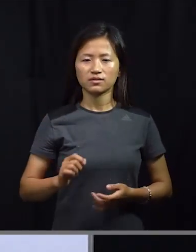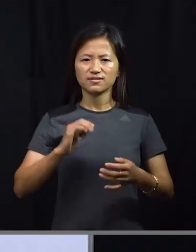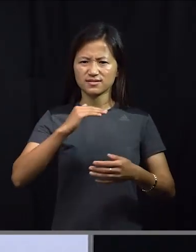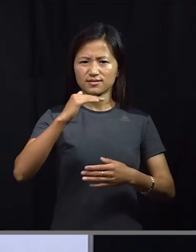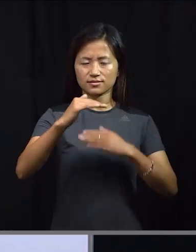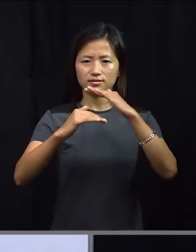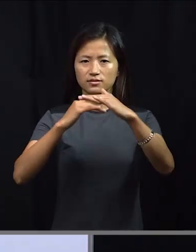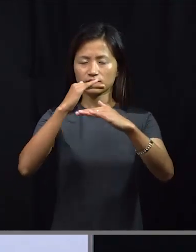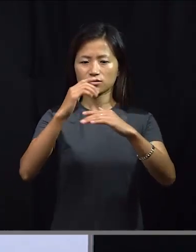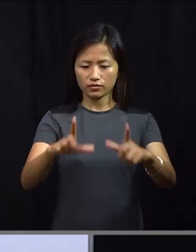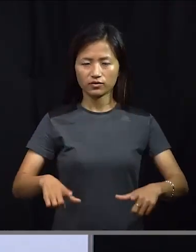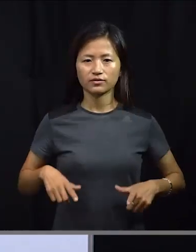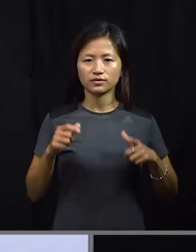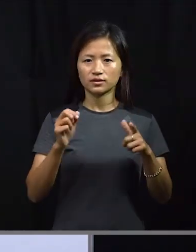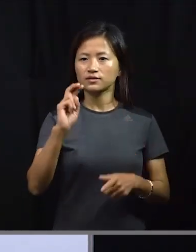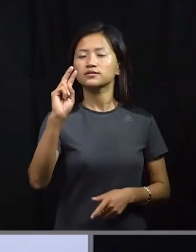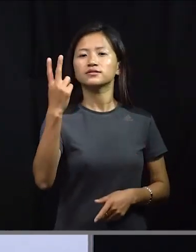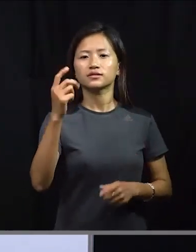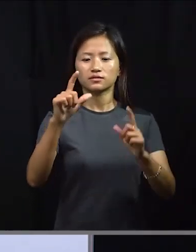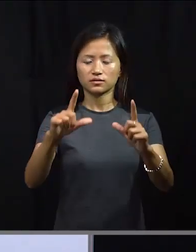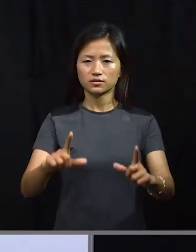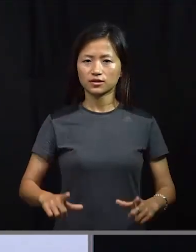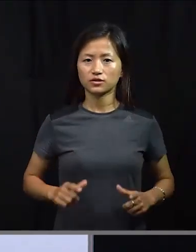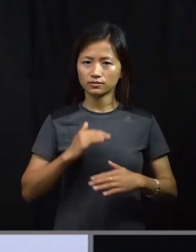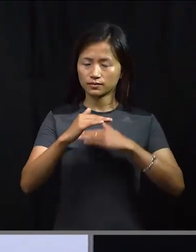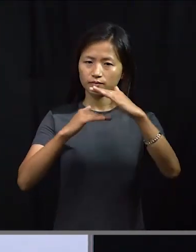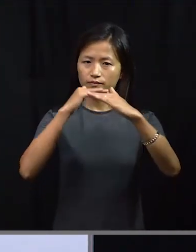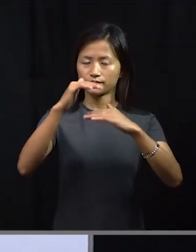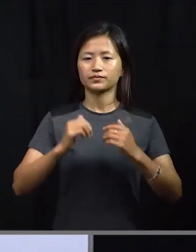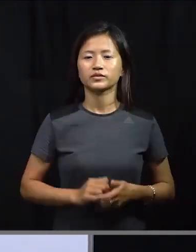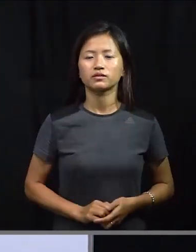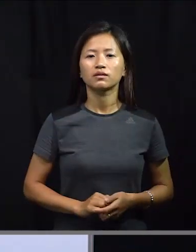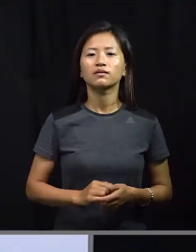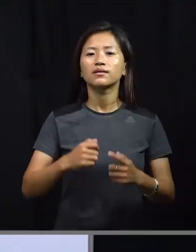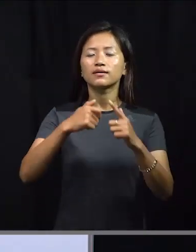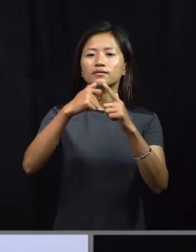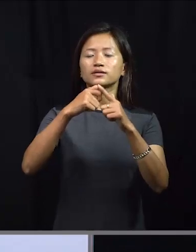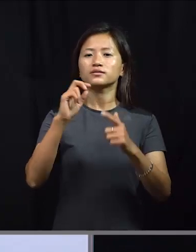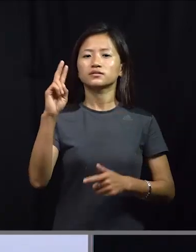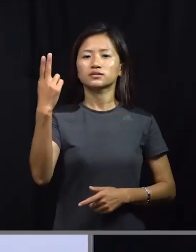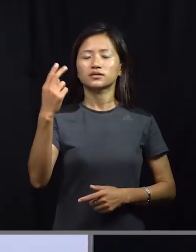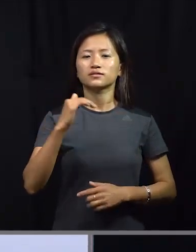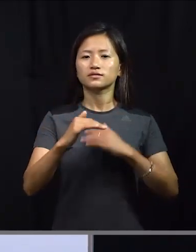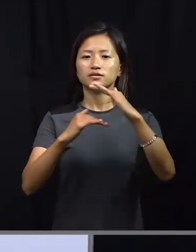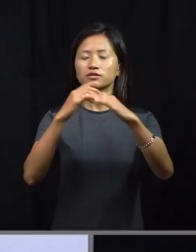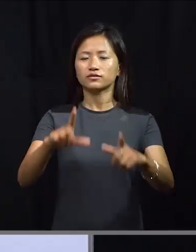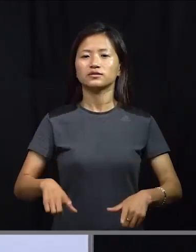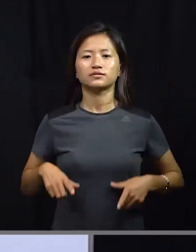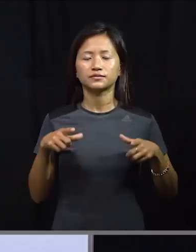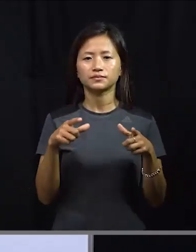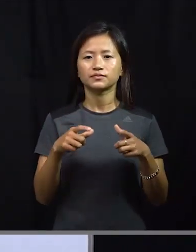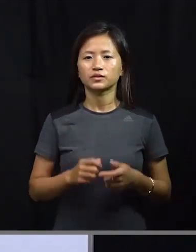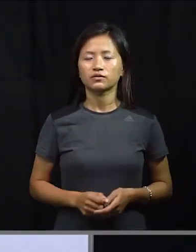this is the second stage of life, okay? I repeat again, Grihast is the second stage of life for